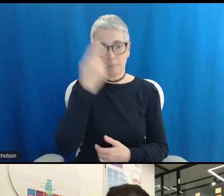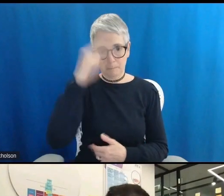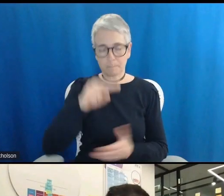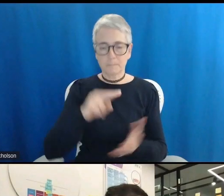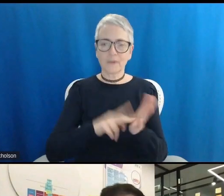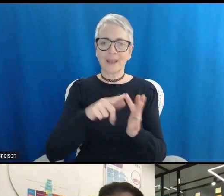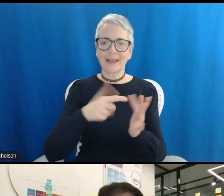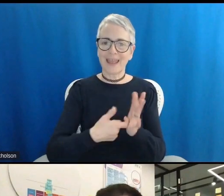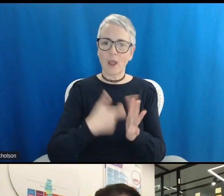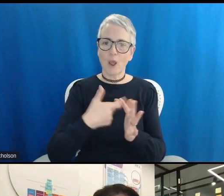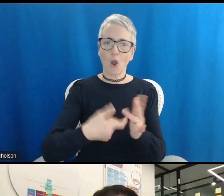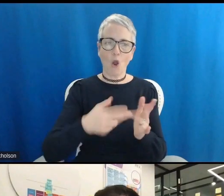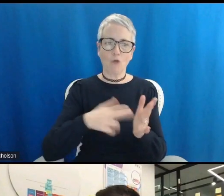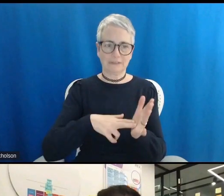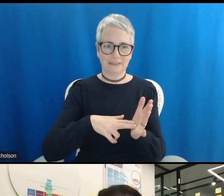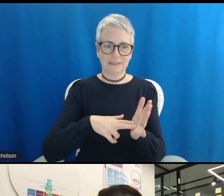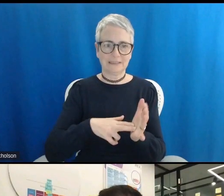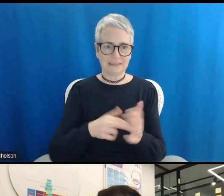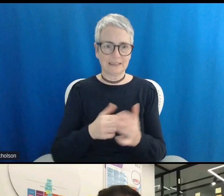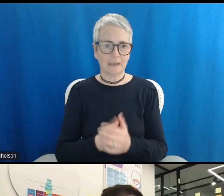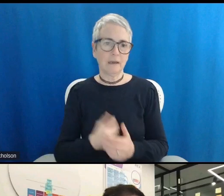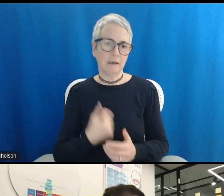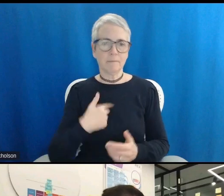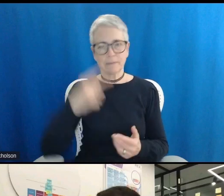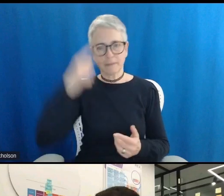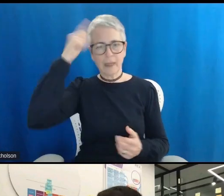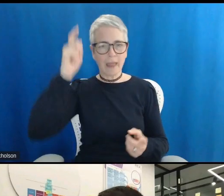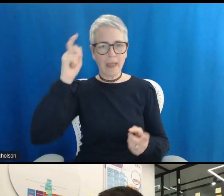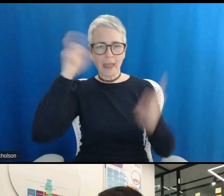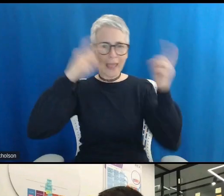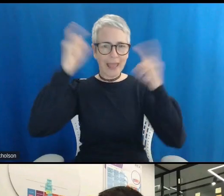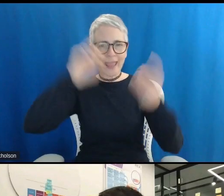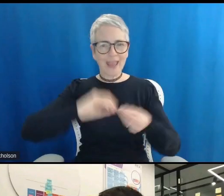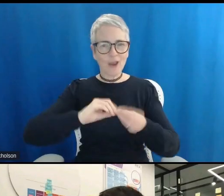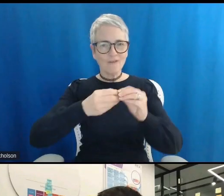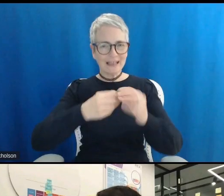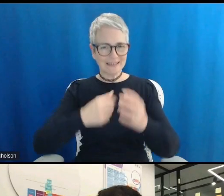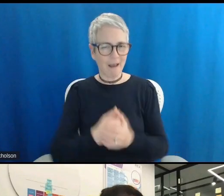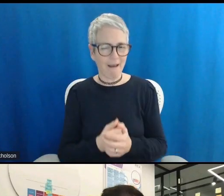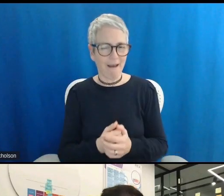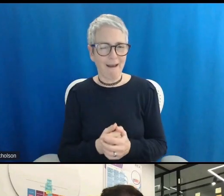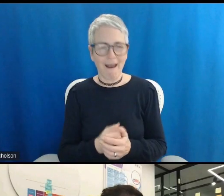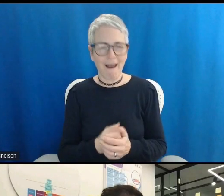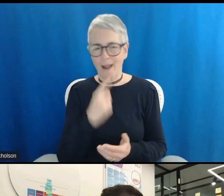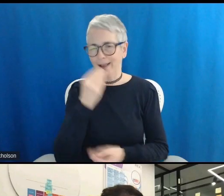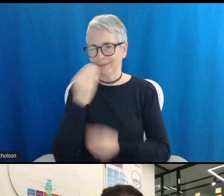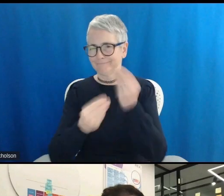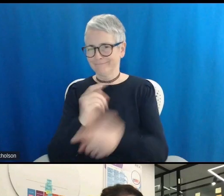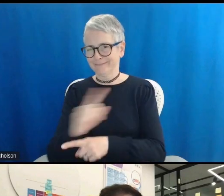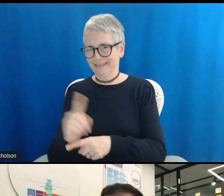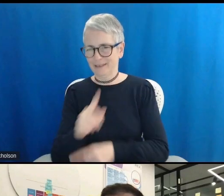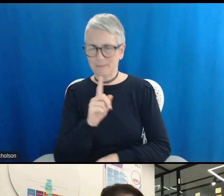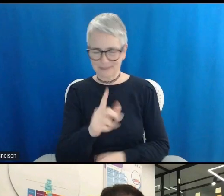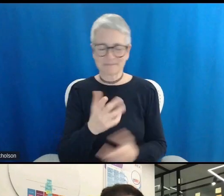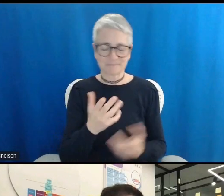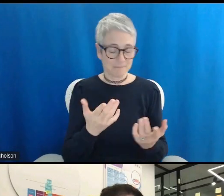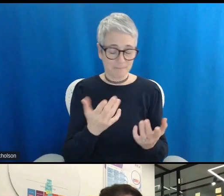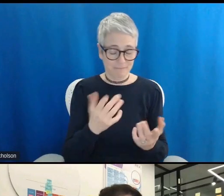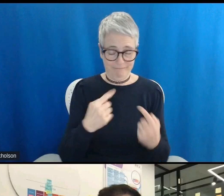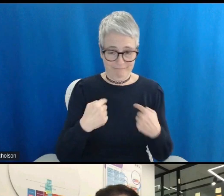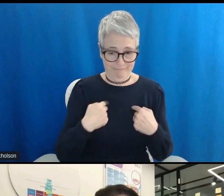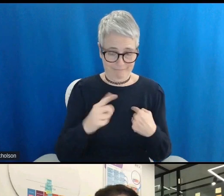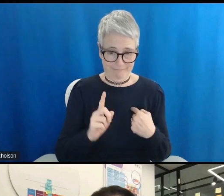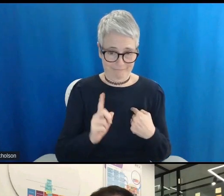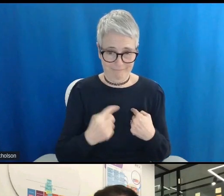and I'm an innovator, actually. I work, and I will explore more about that and share more about my experience. But basically what I do